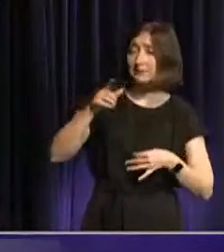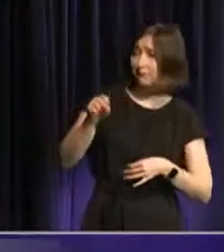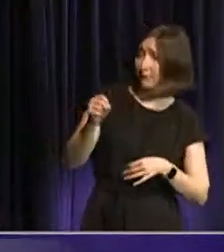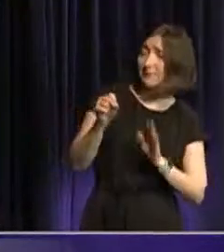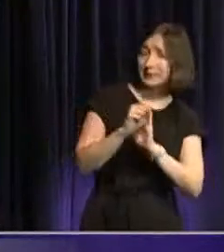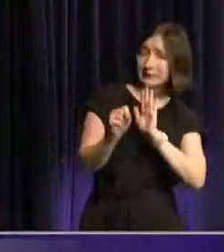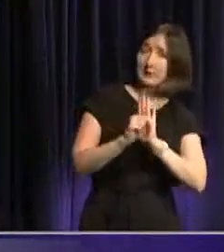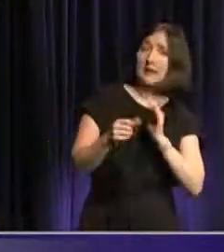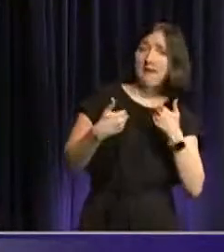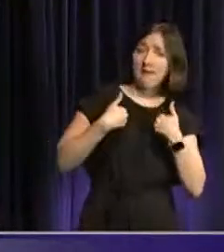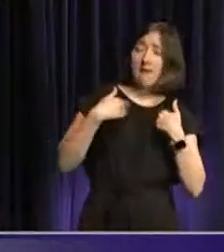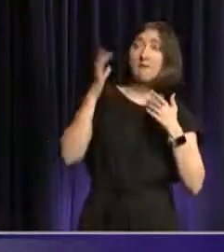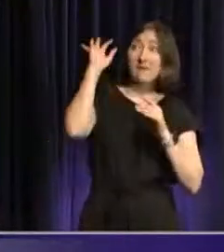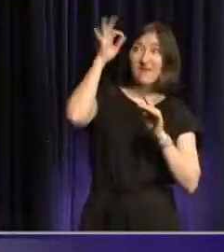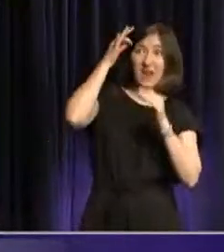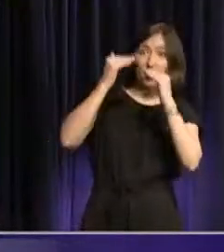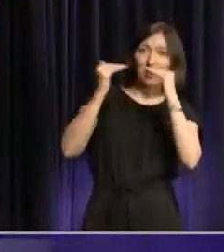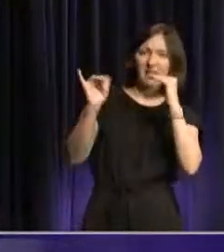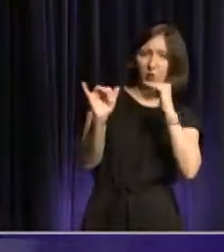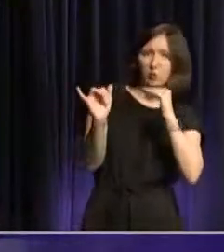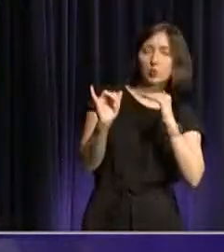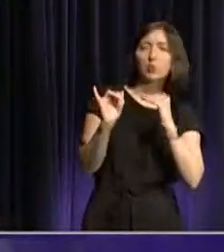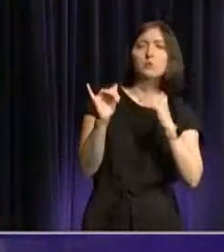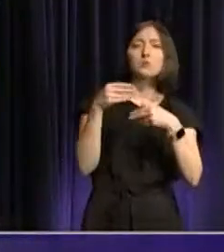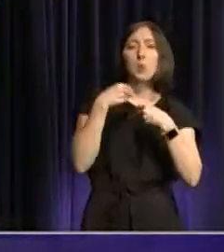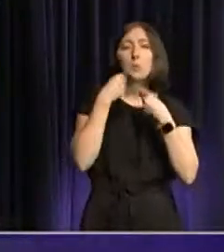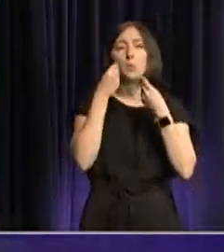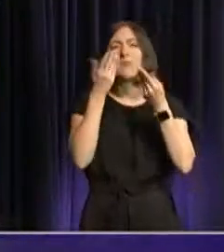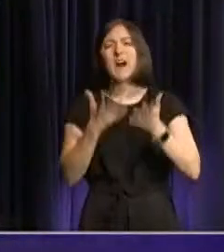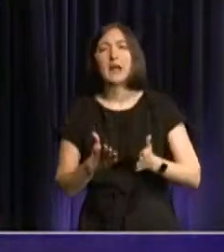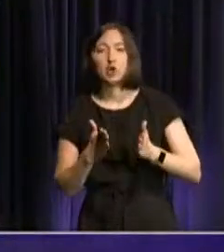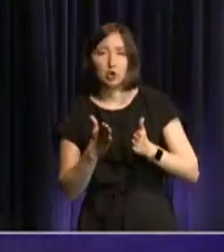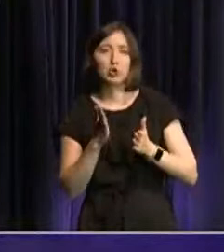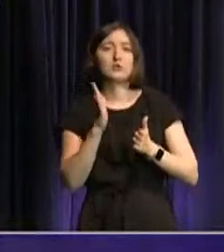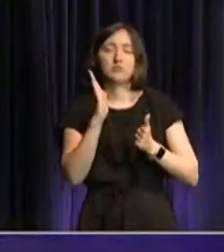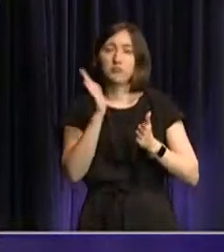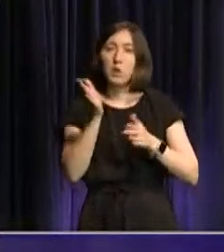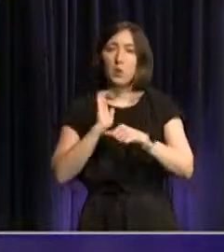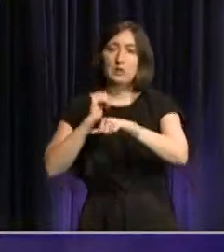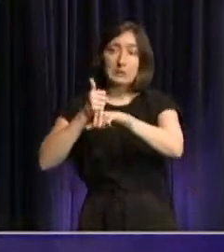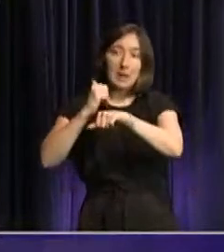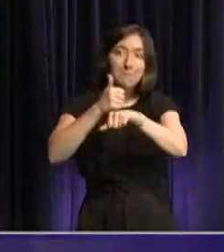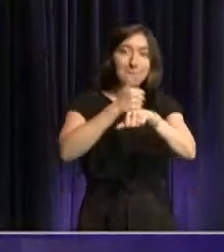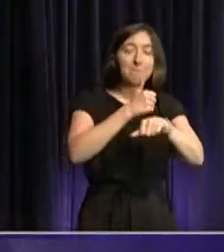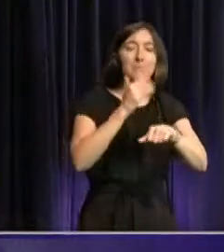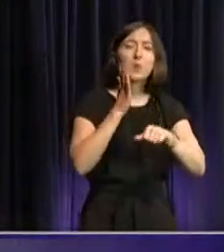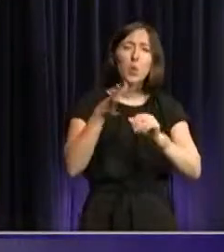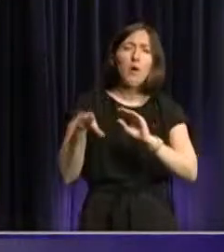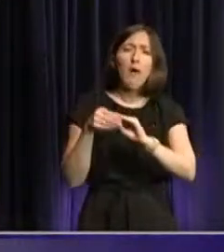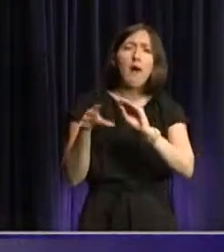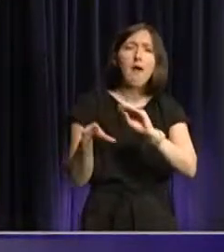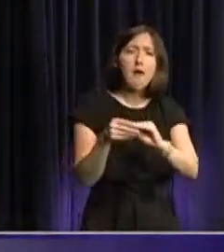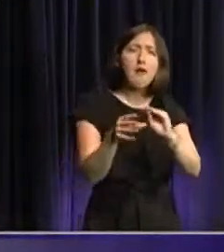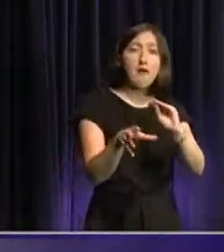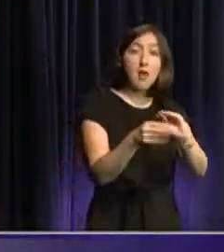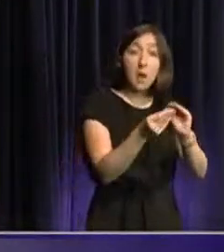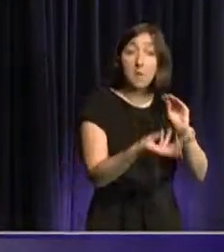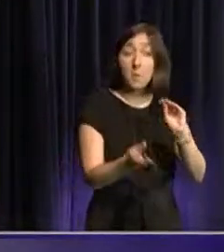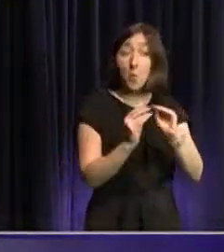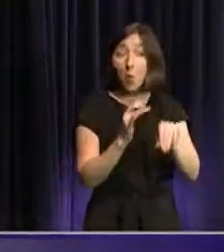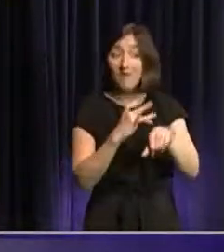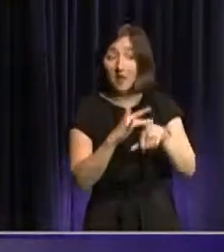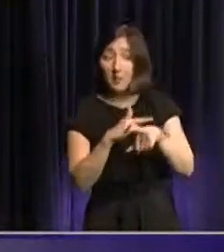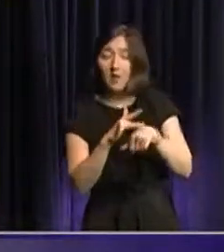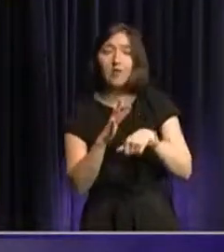up some. So the providers are going to continue to expand and offer vaccines.